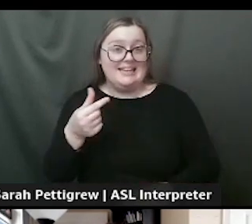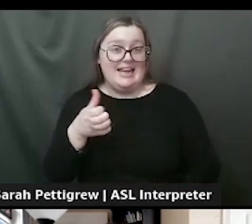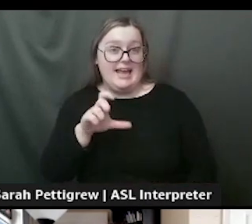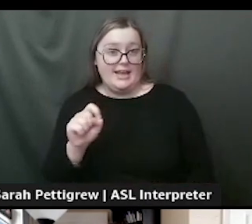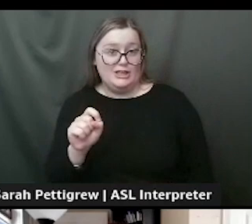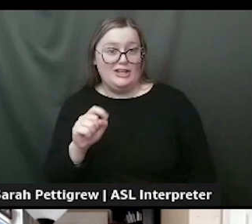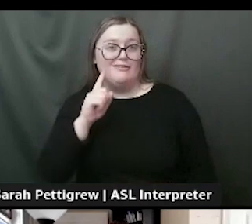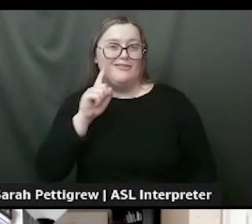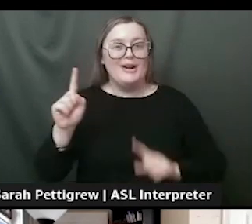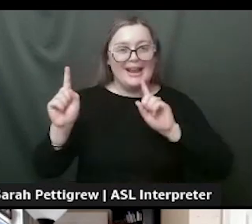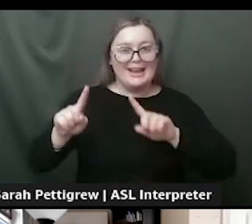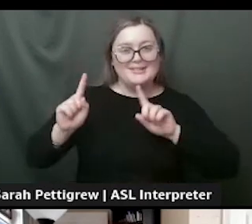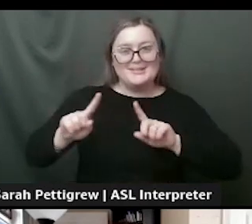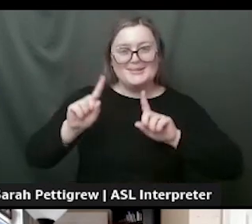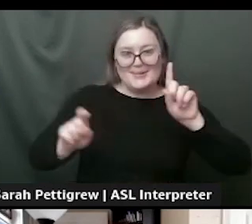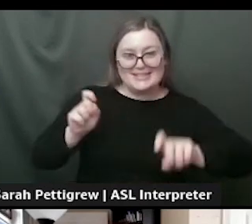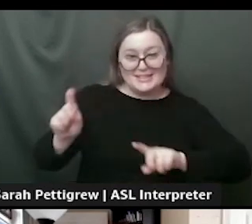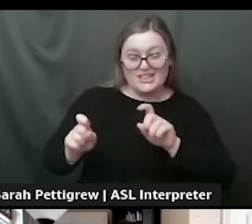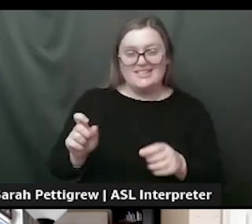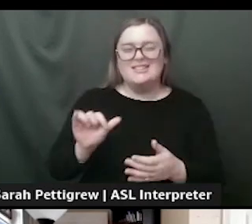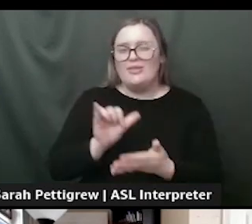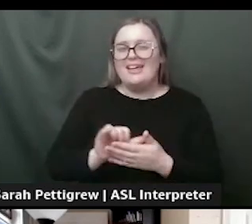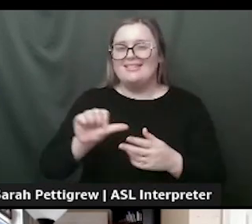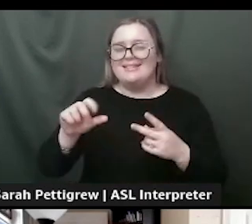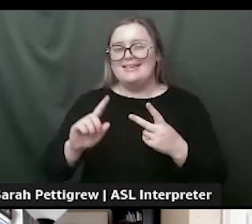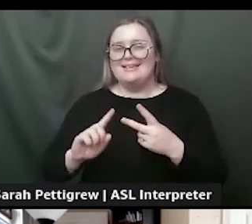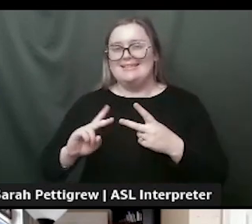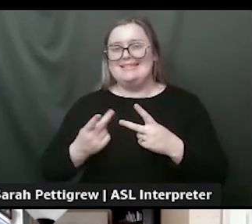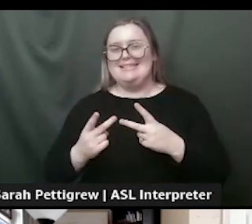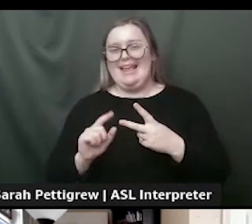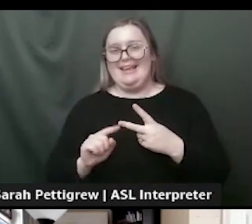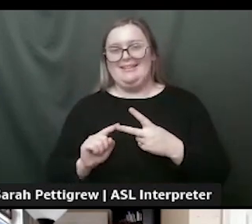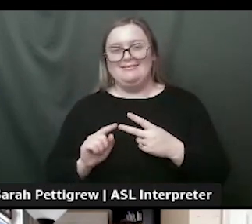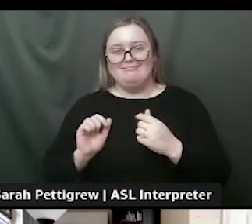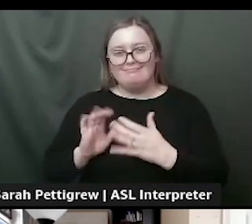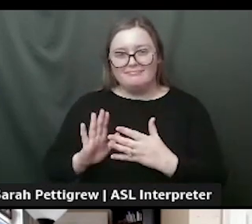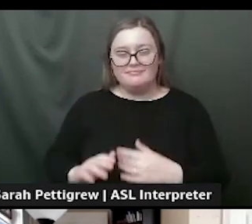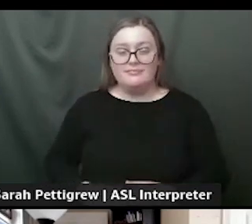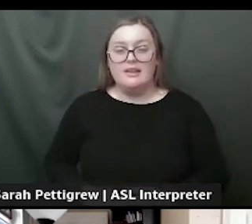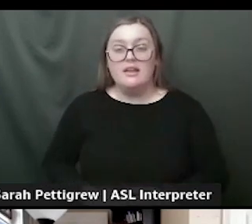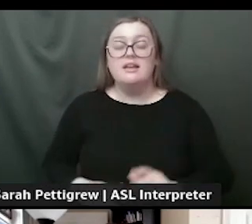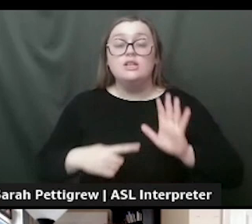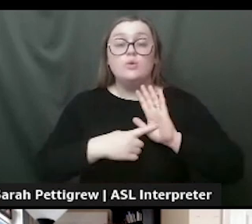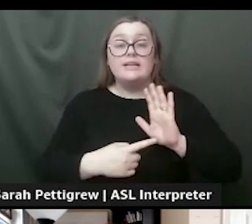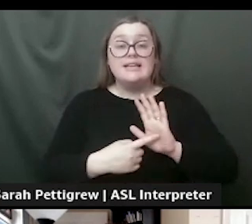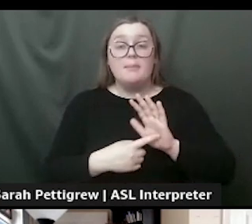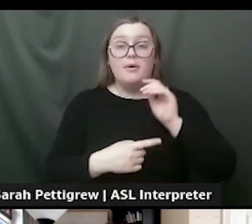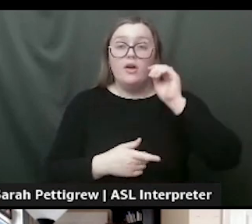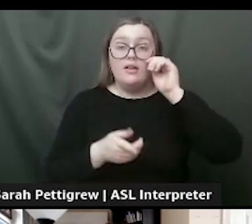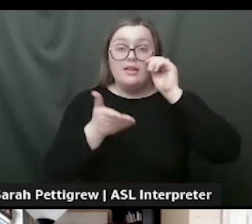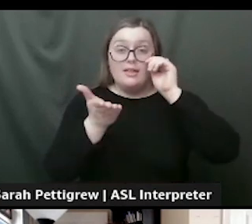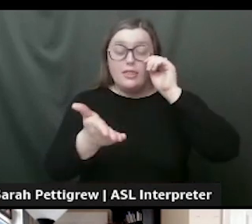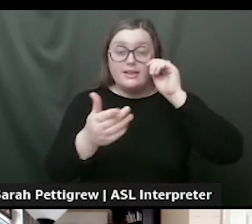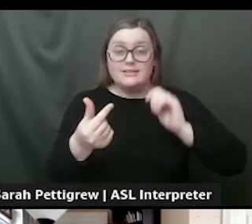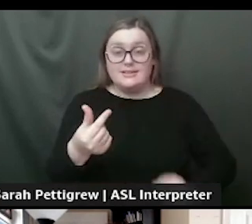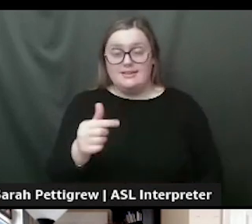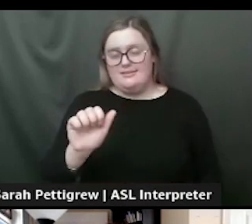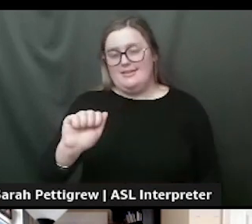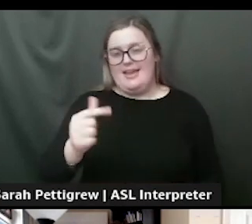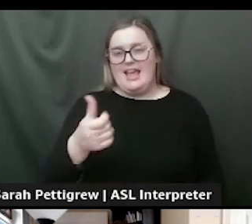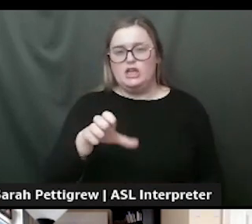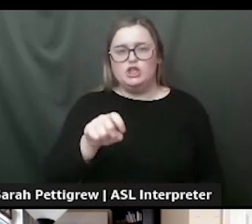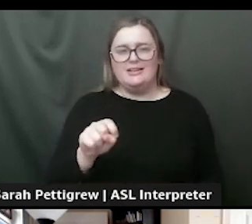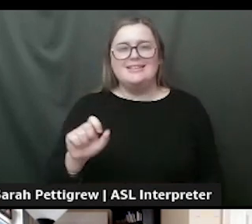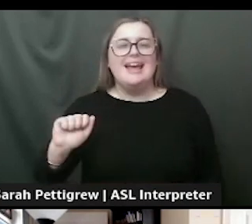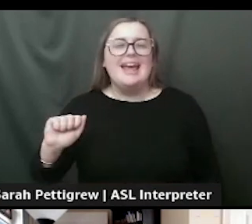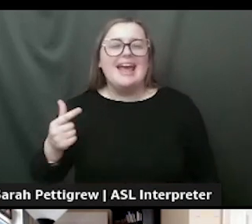questions. That's the other way. So here's, for example, here's an agent. Think of an agent